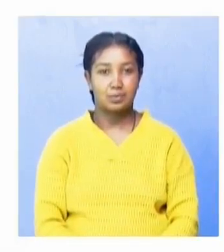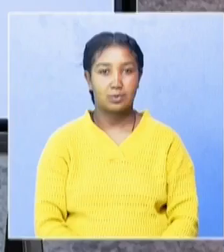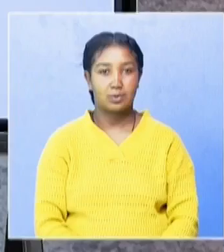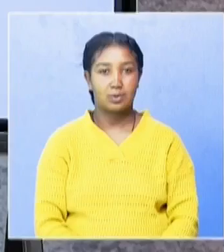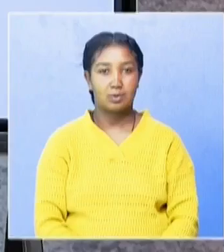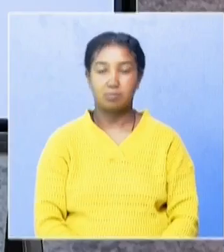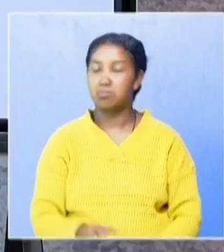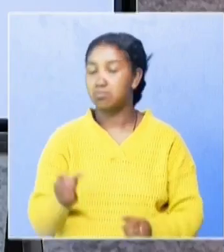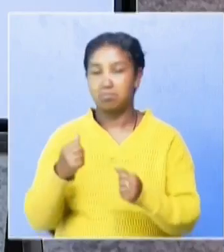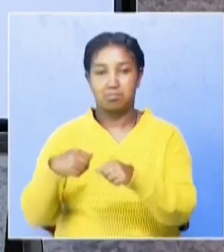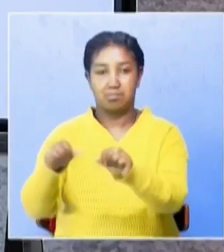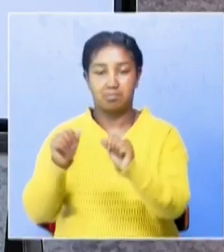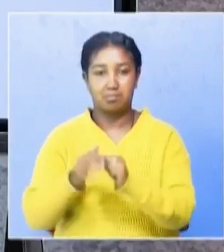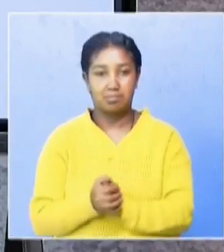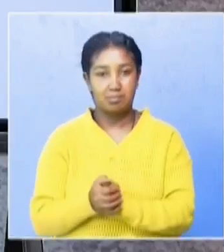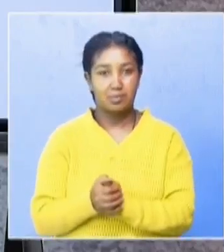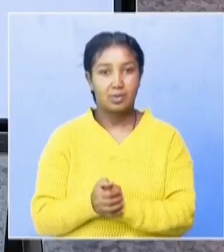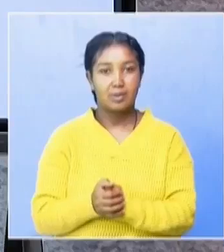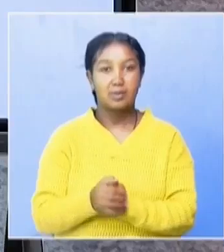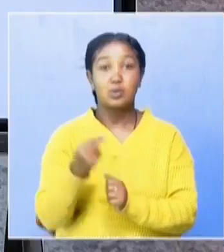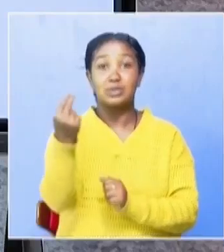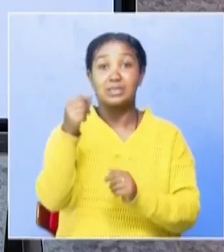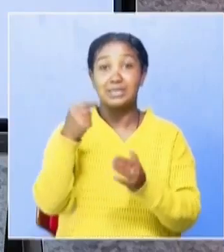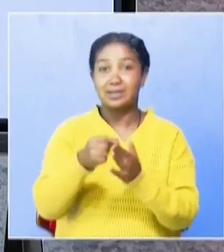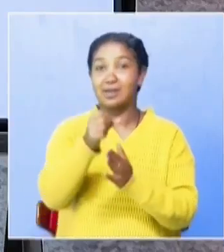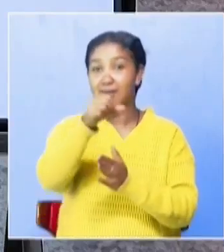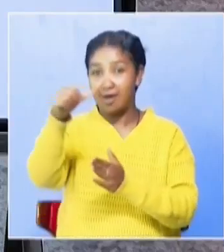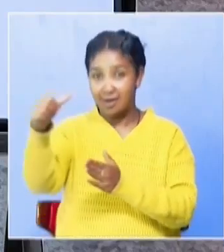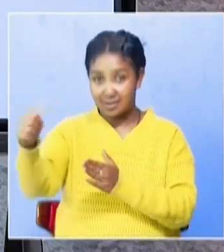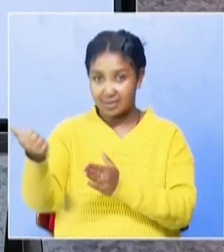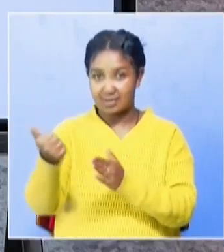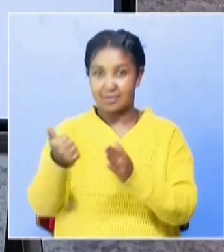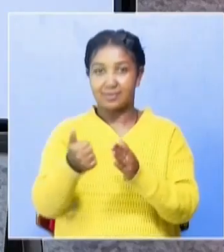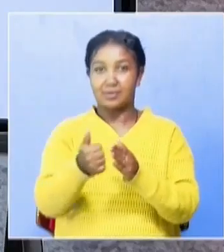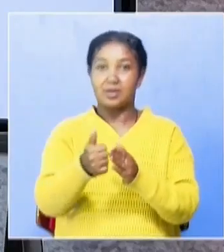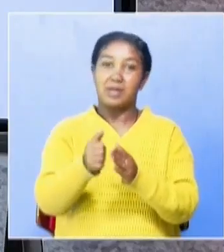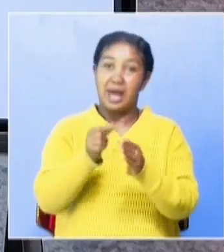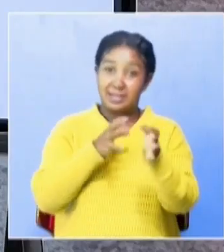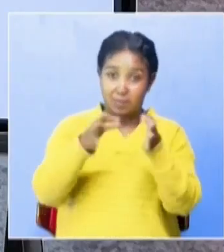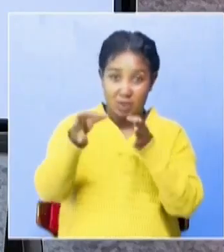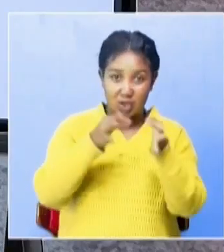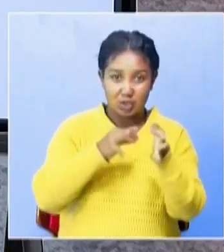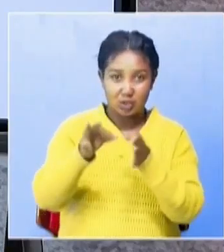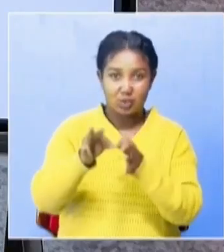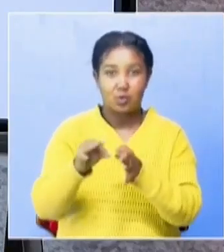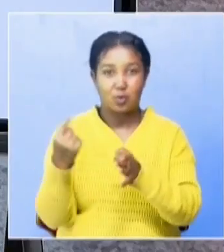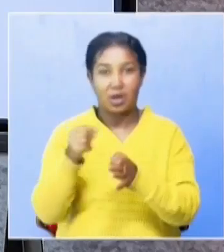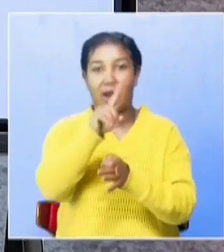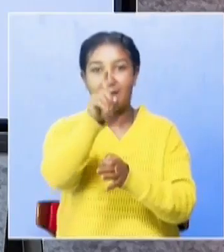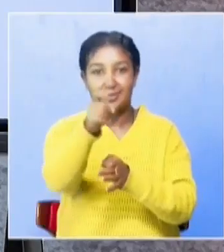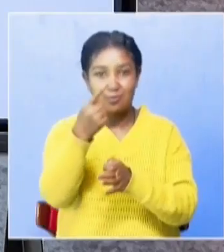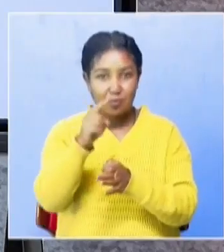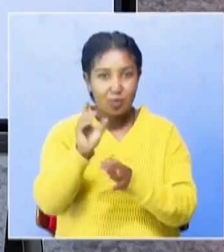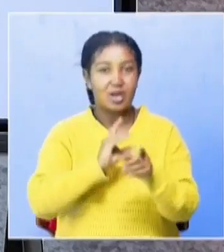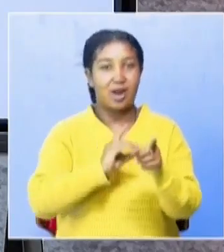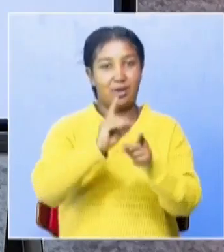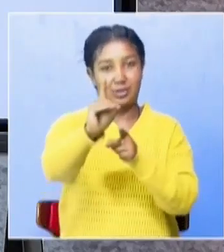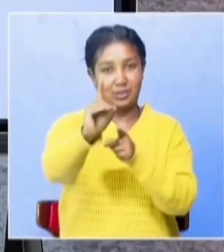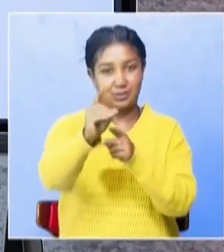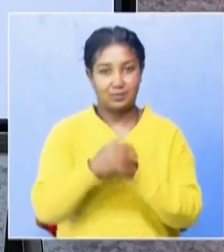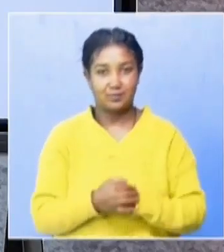to, and so forth. By using this and others and the like expressions, we can ask for